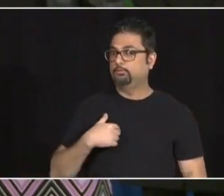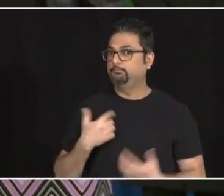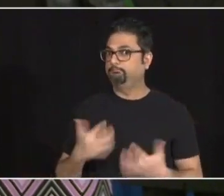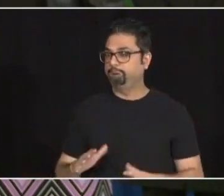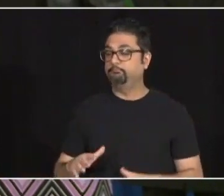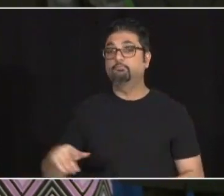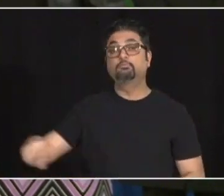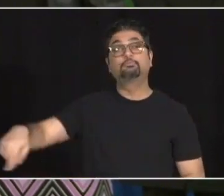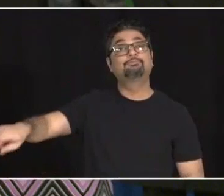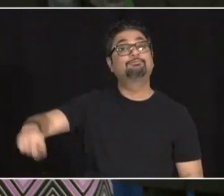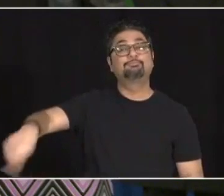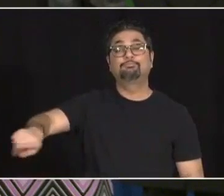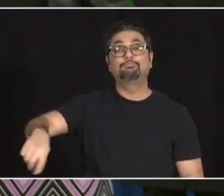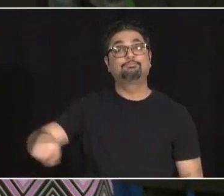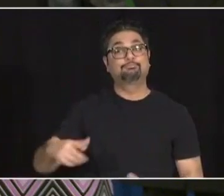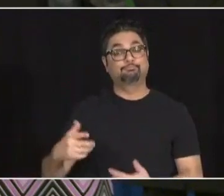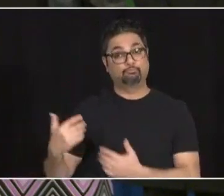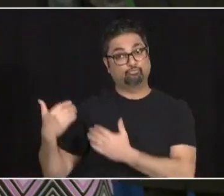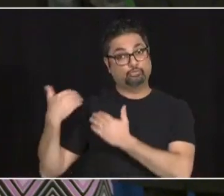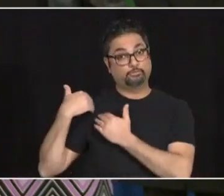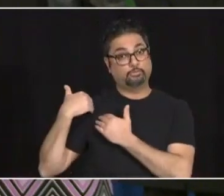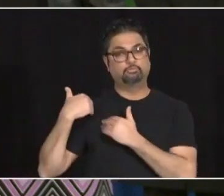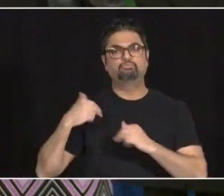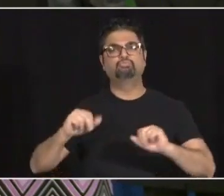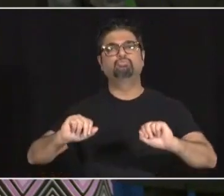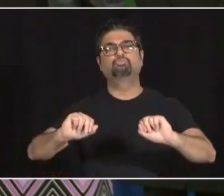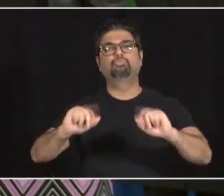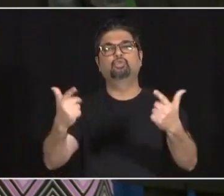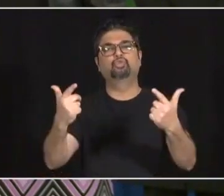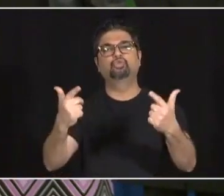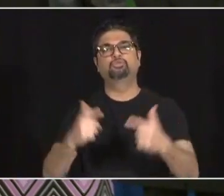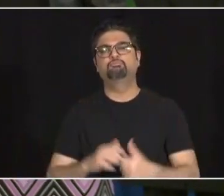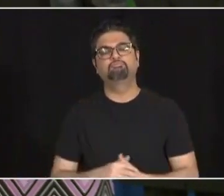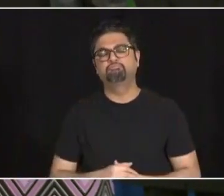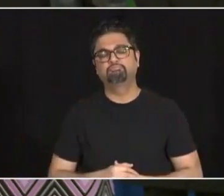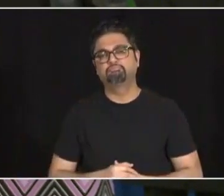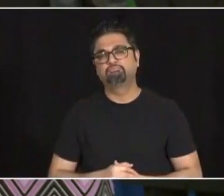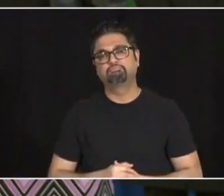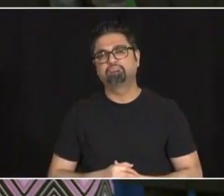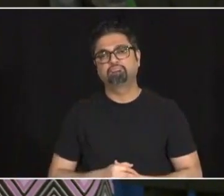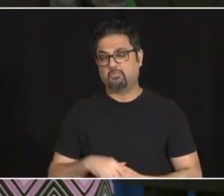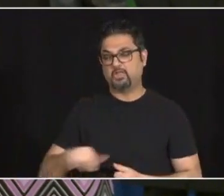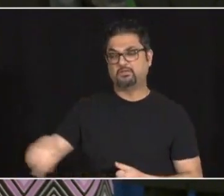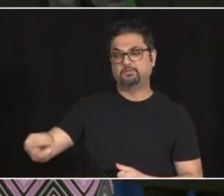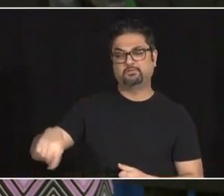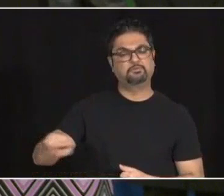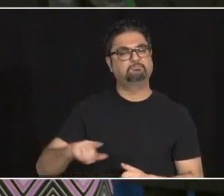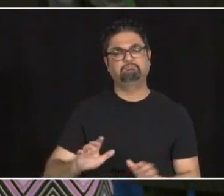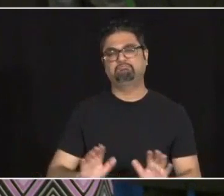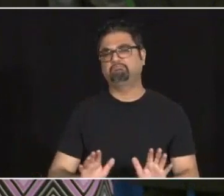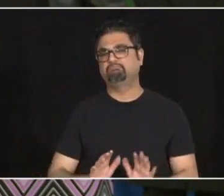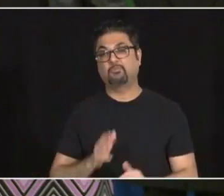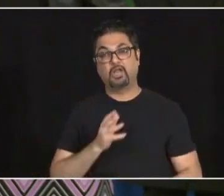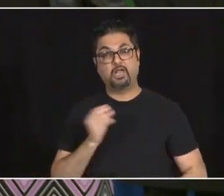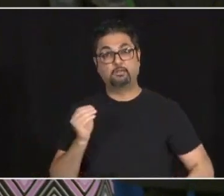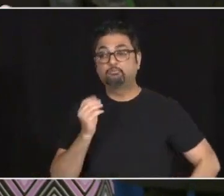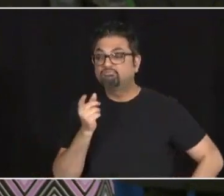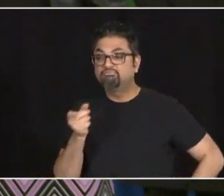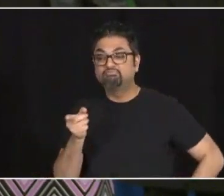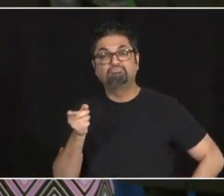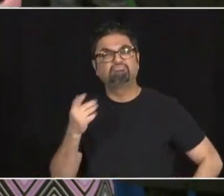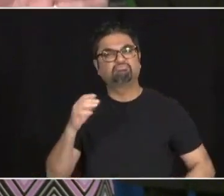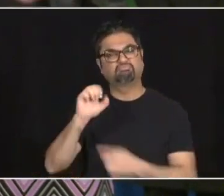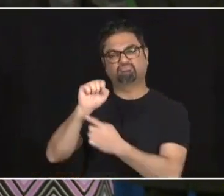absolutely irresponsible. It's reckless to do what they're doing. And personally, I think it's selfish. We